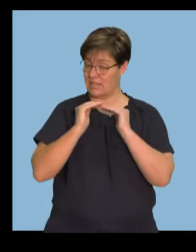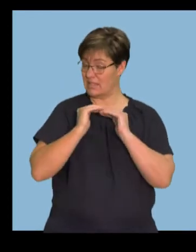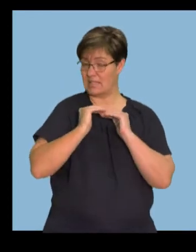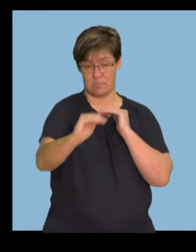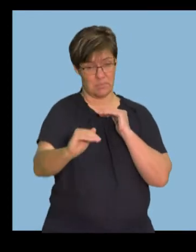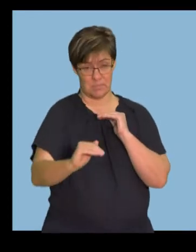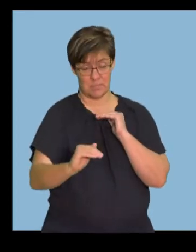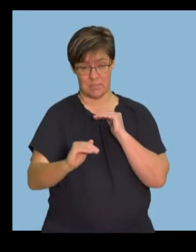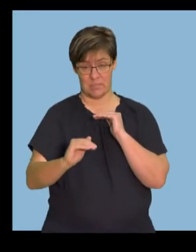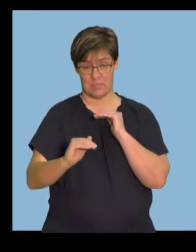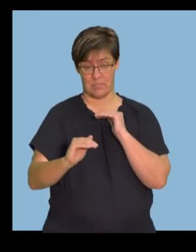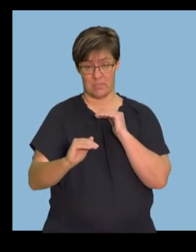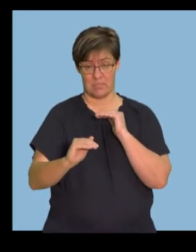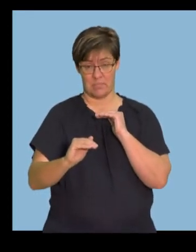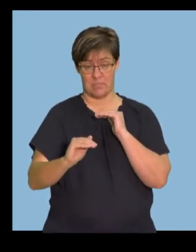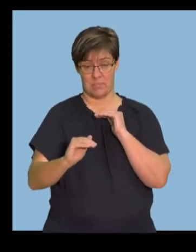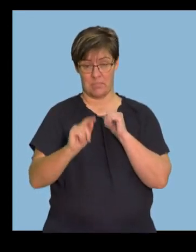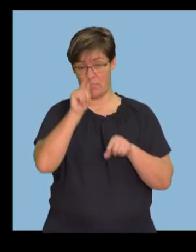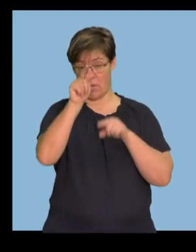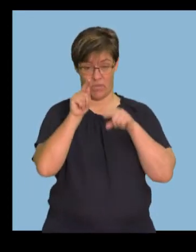resistance was kept constant in both